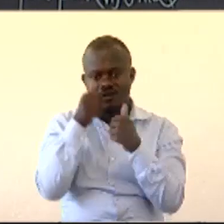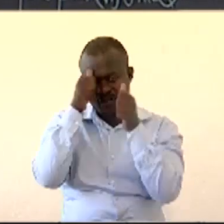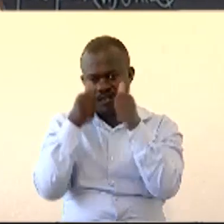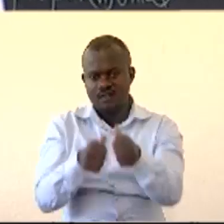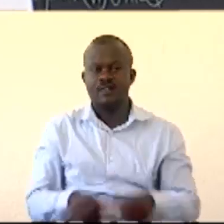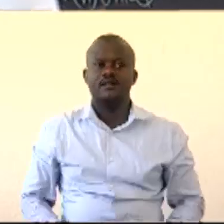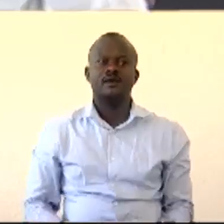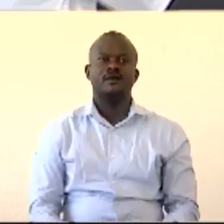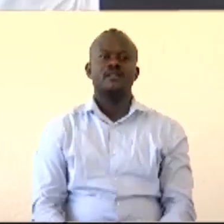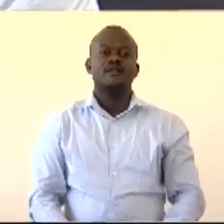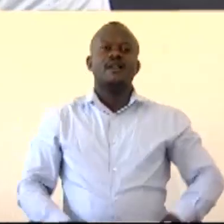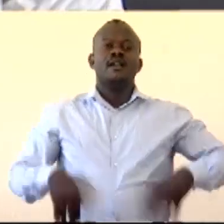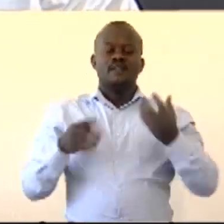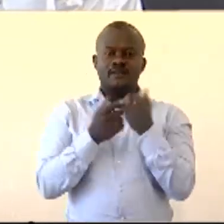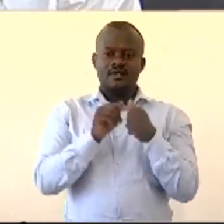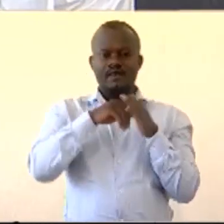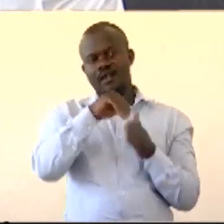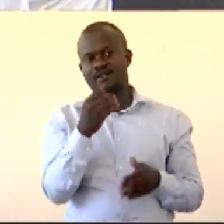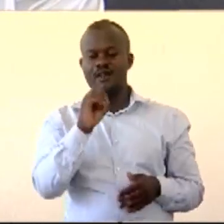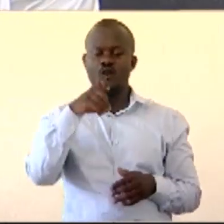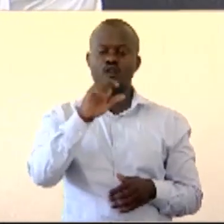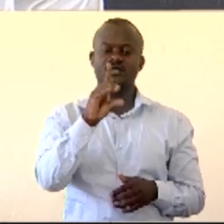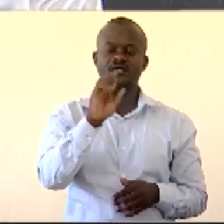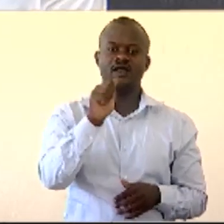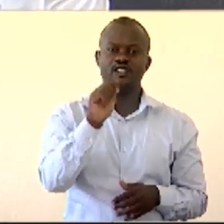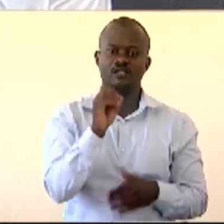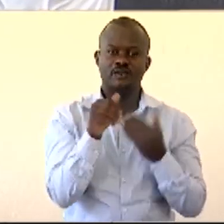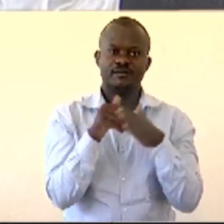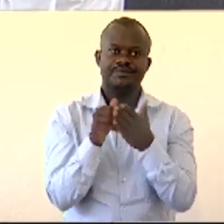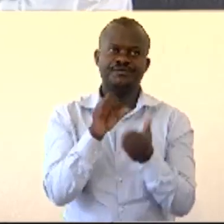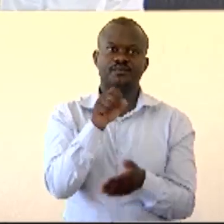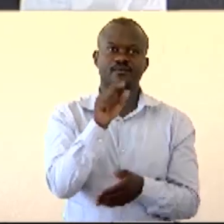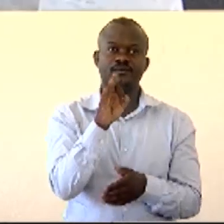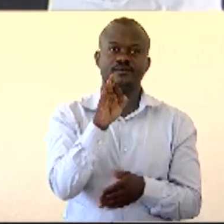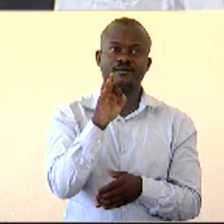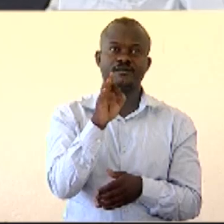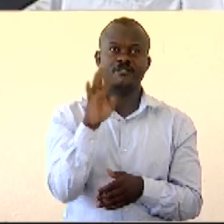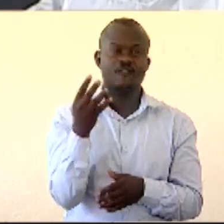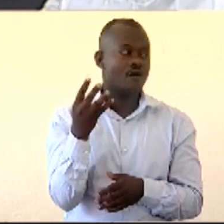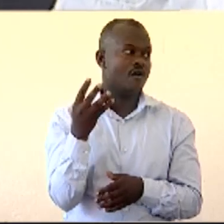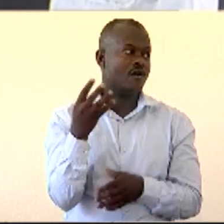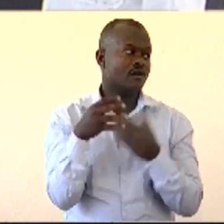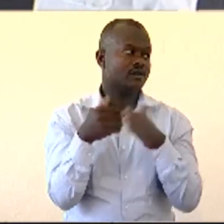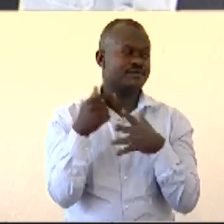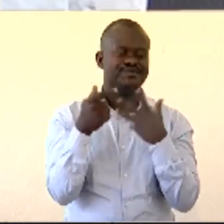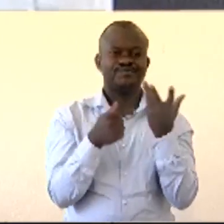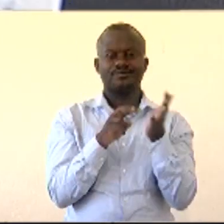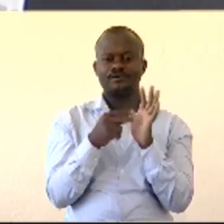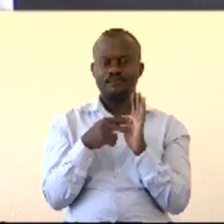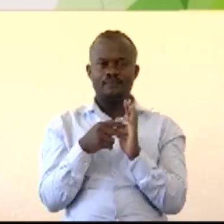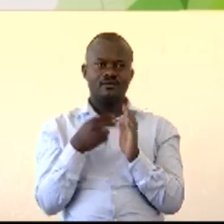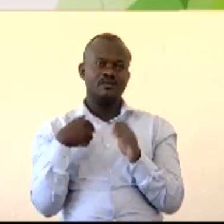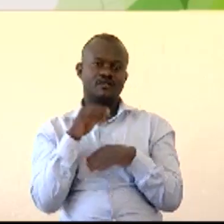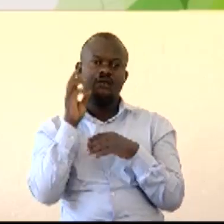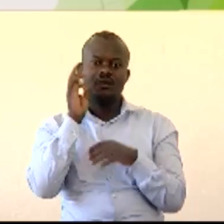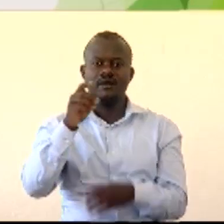Let's calculate another oxidation state. Sulfur, what is the oxidation state here? So we'll